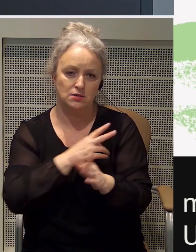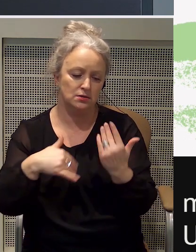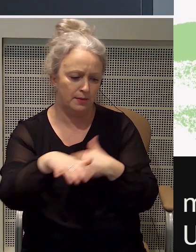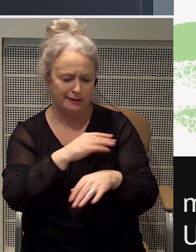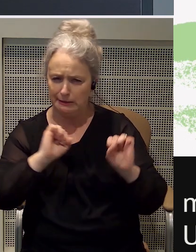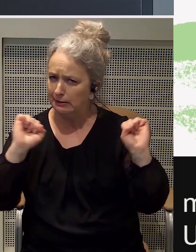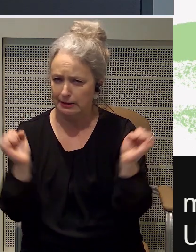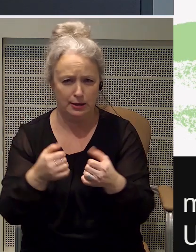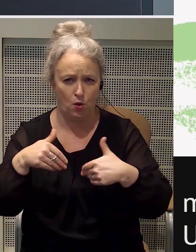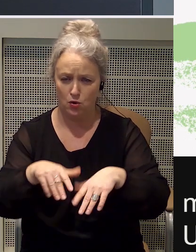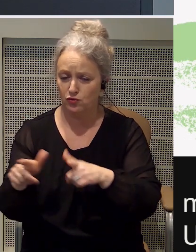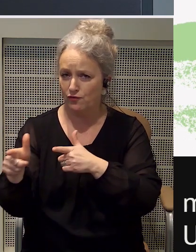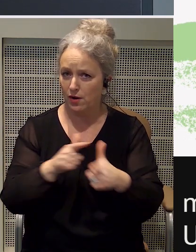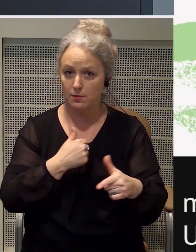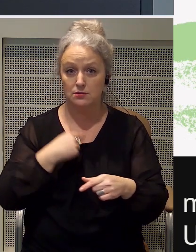be